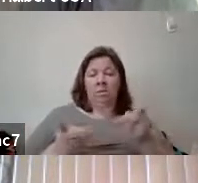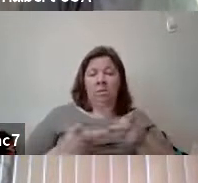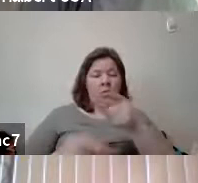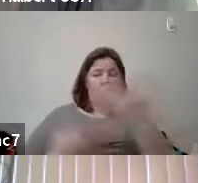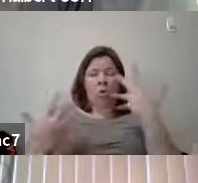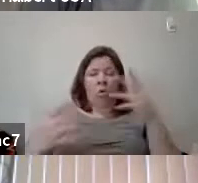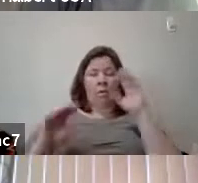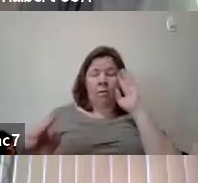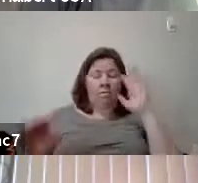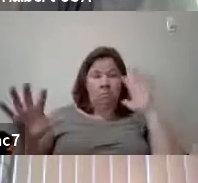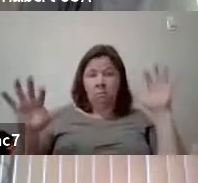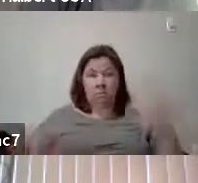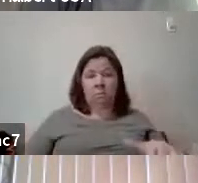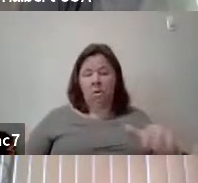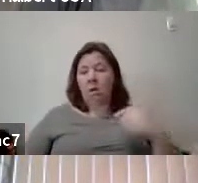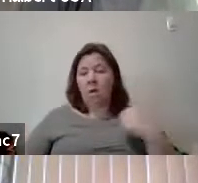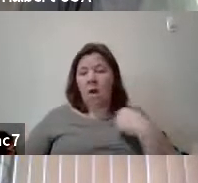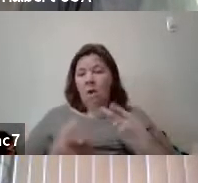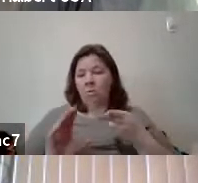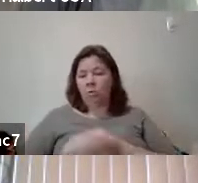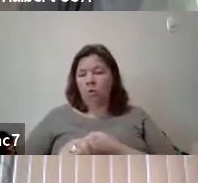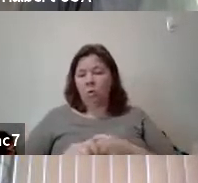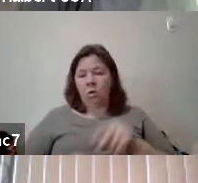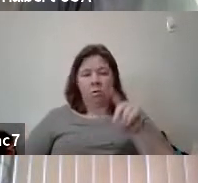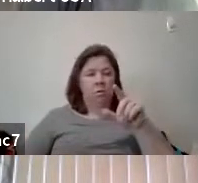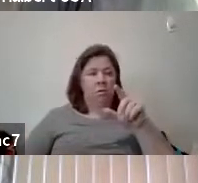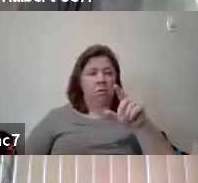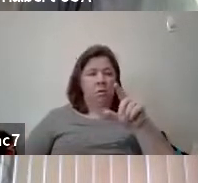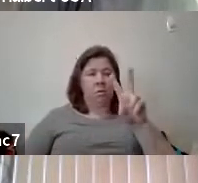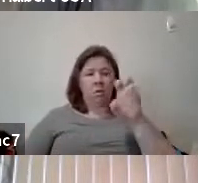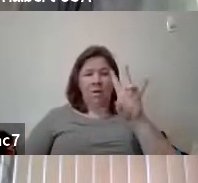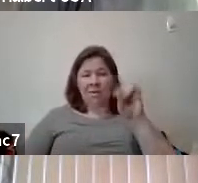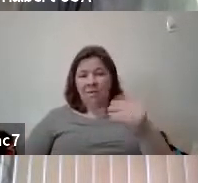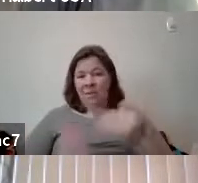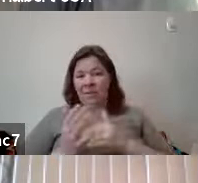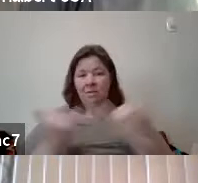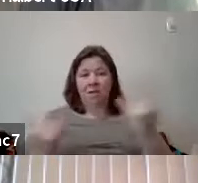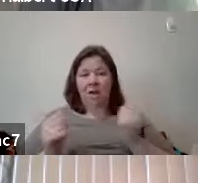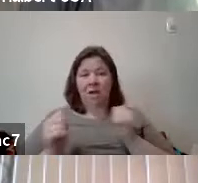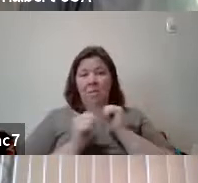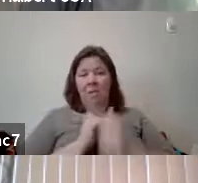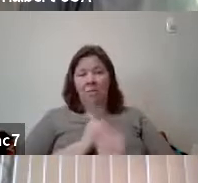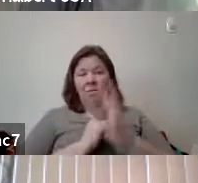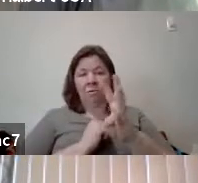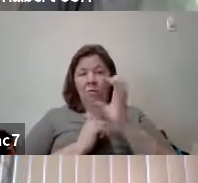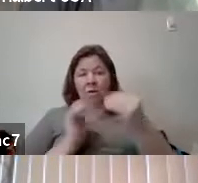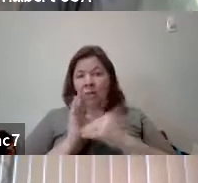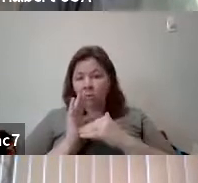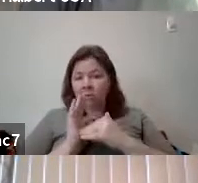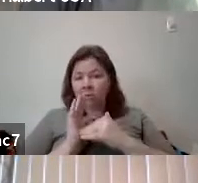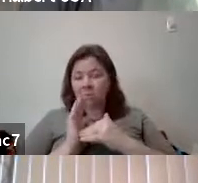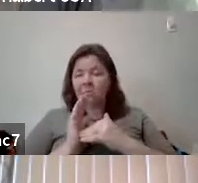probably amazed to think, oh my gosh, I joined at 270,000 and now we've surpassed 400,000.